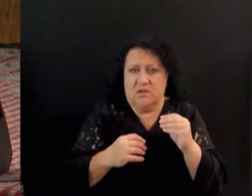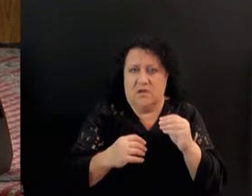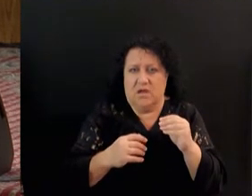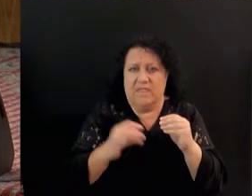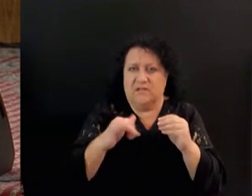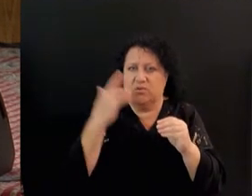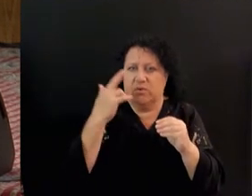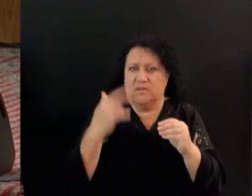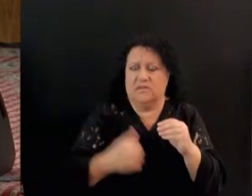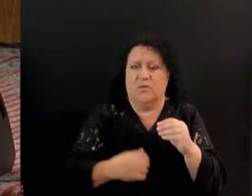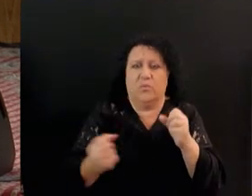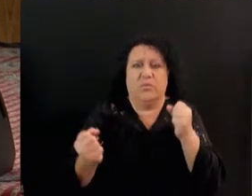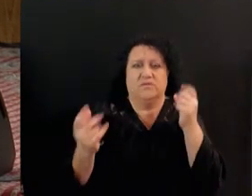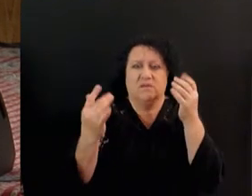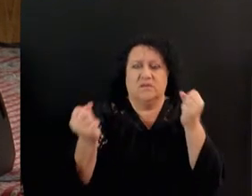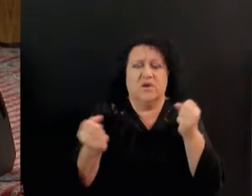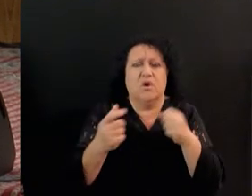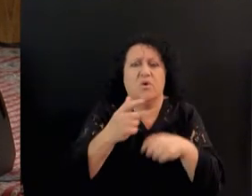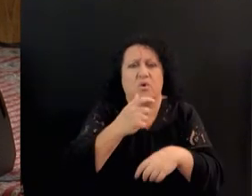me.